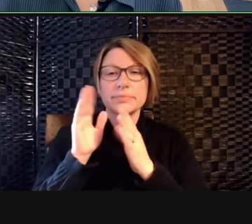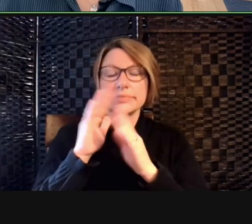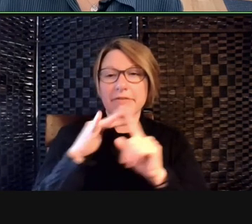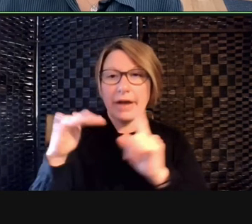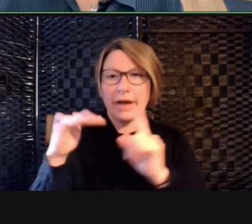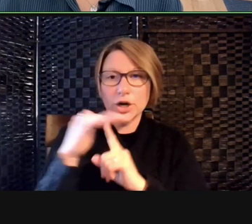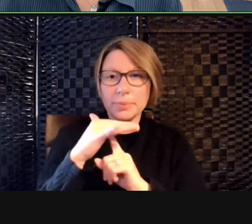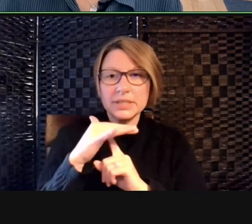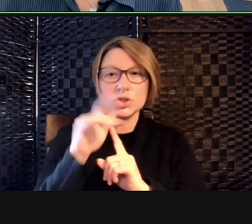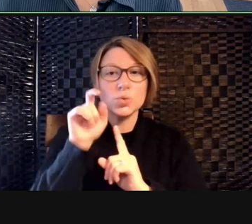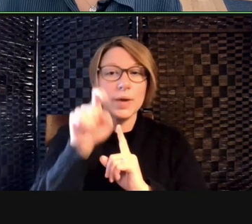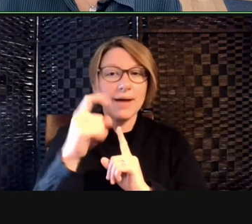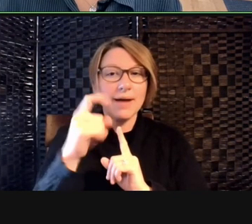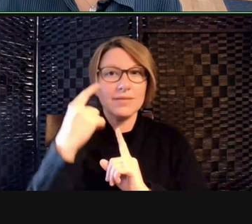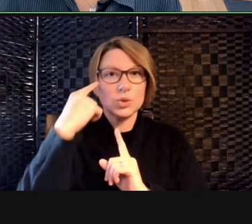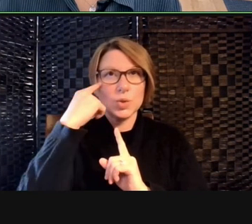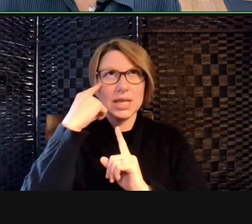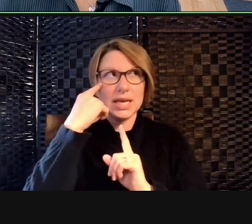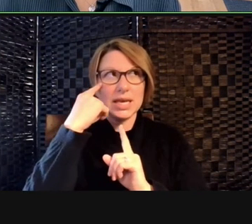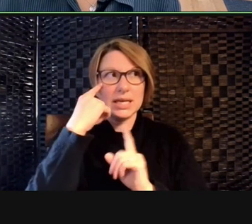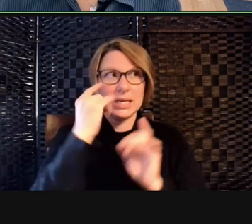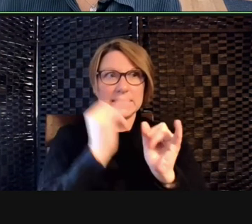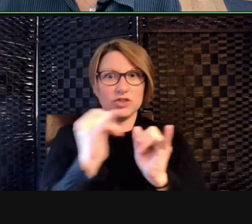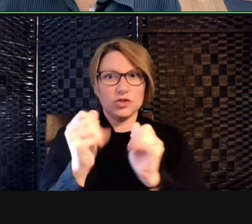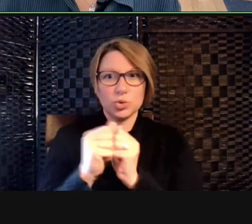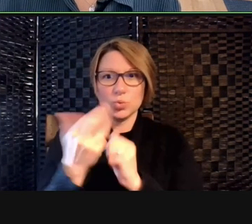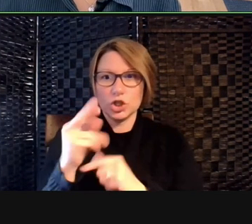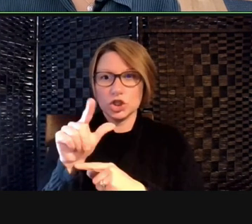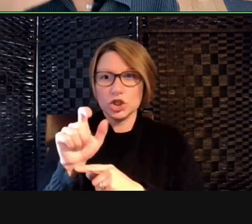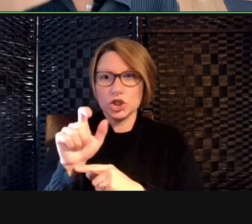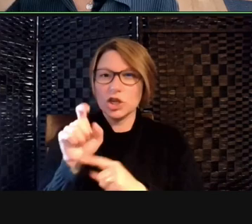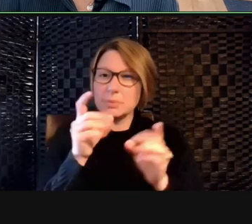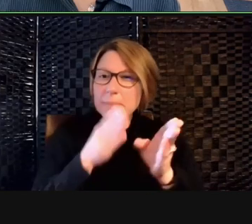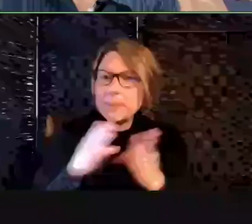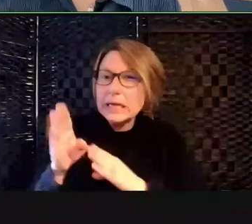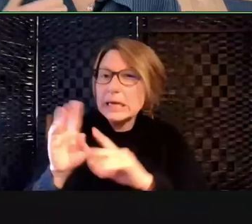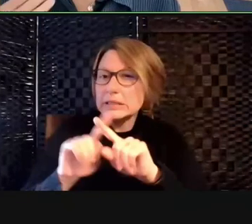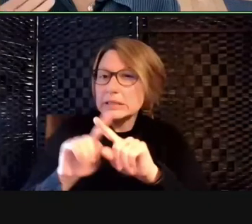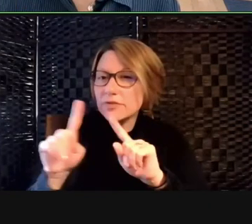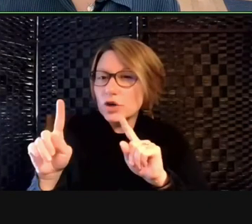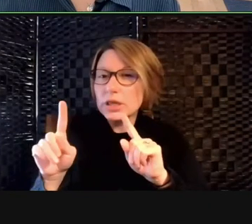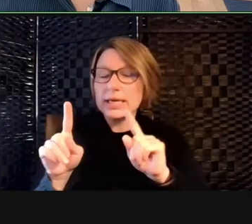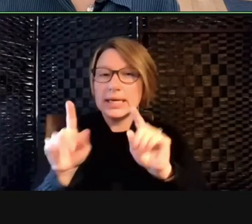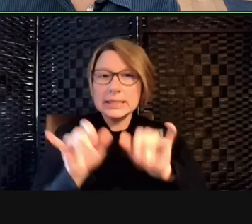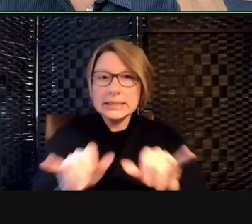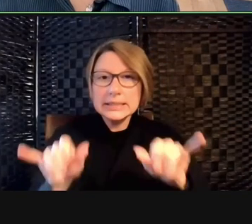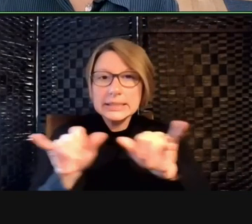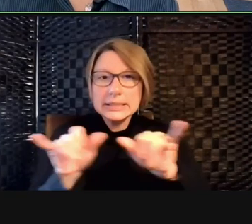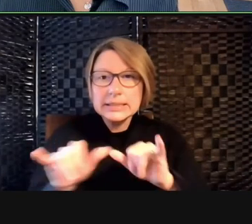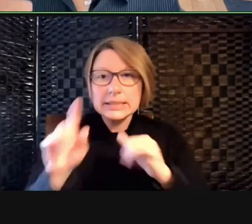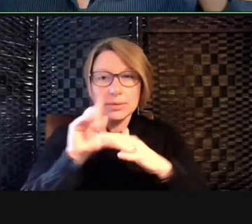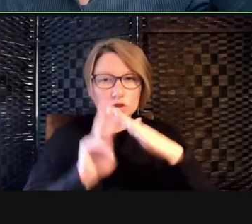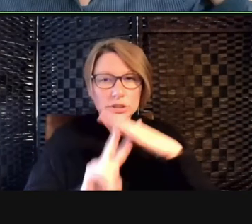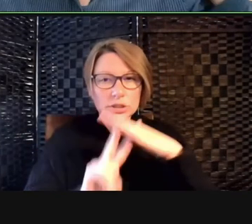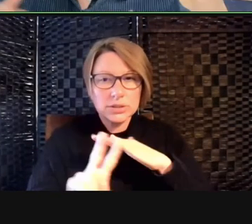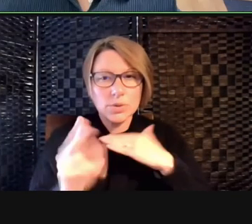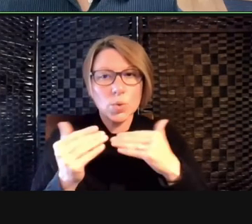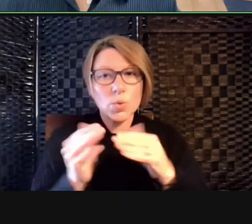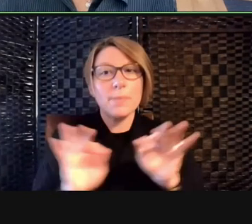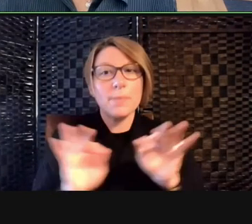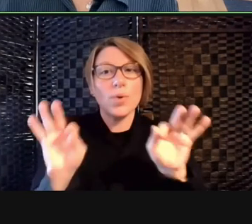this in terms of with individuals with charge, how you have to plan it differently, how consistency and predictability is so important because